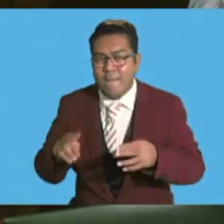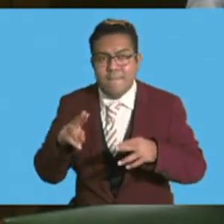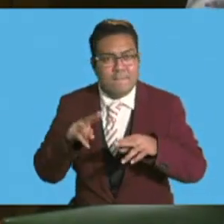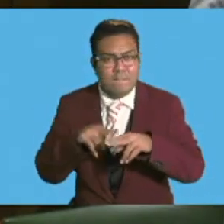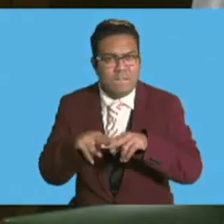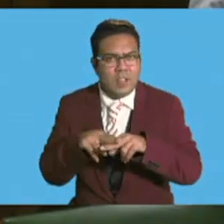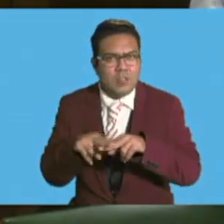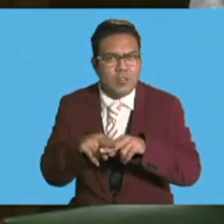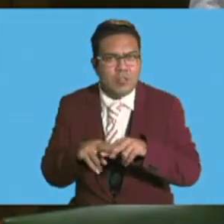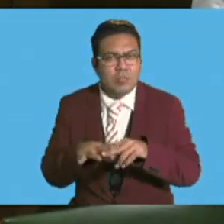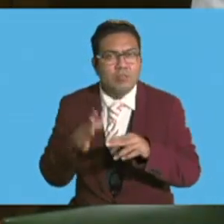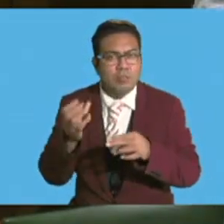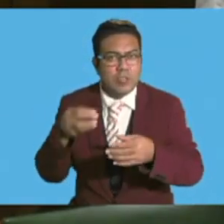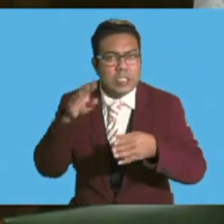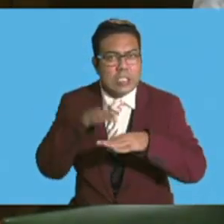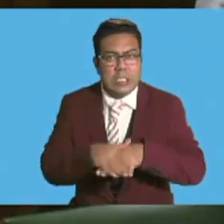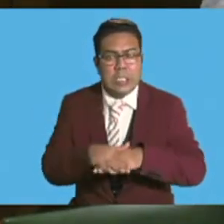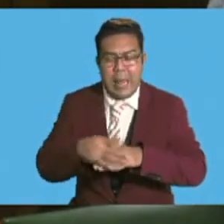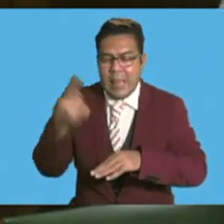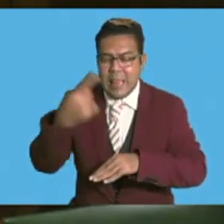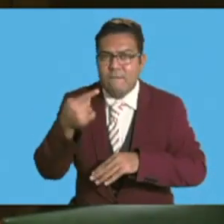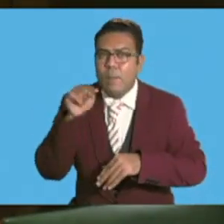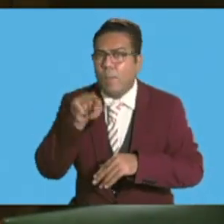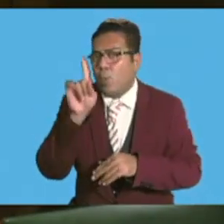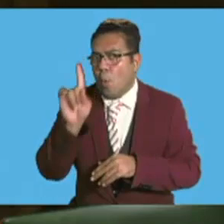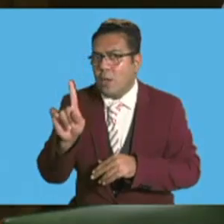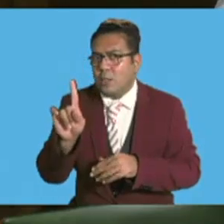neonatal mortality rate sits at 11.1.